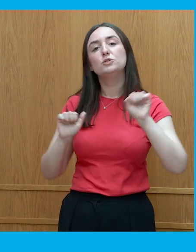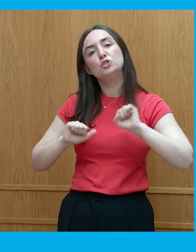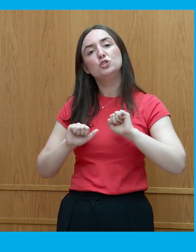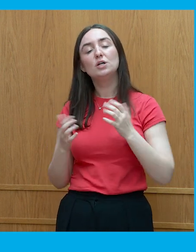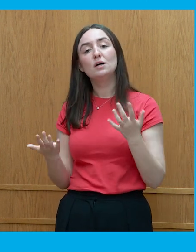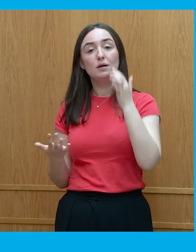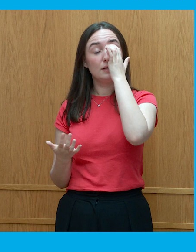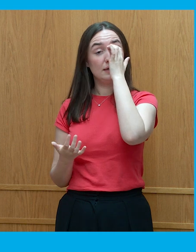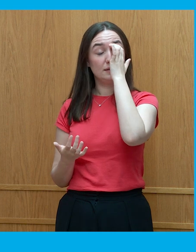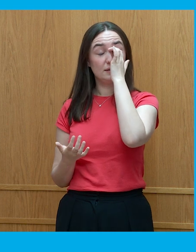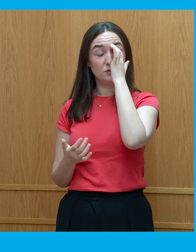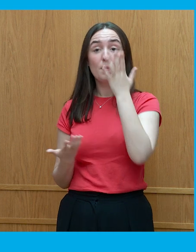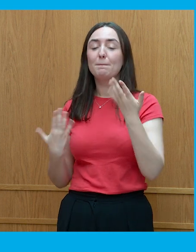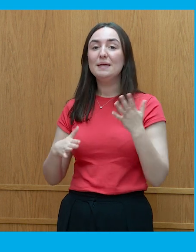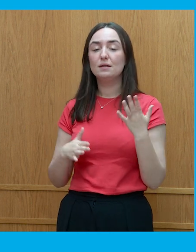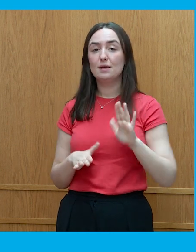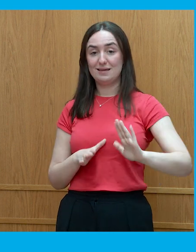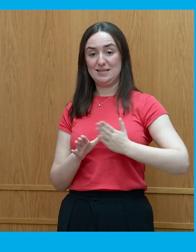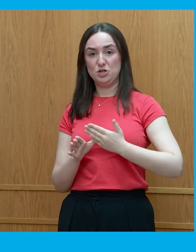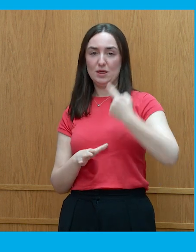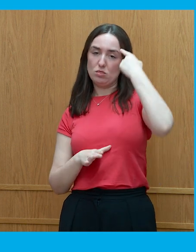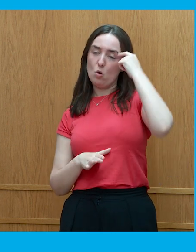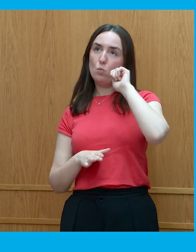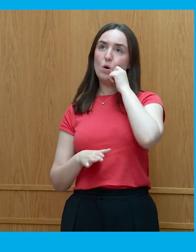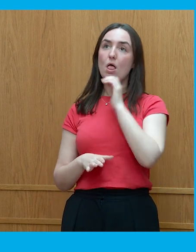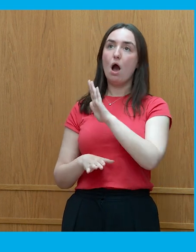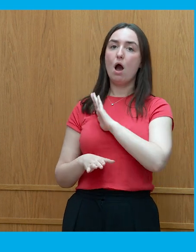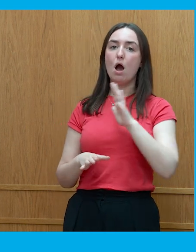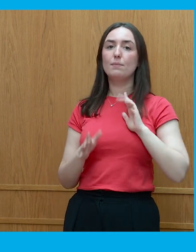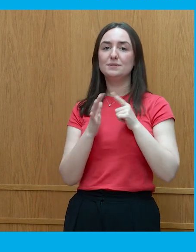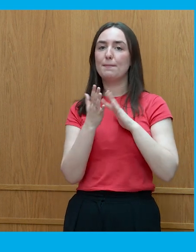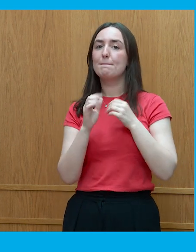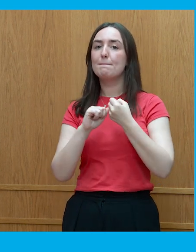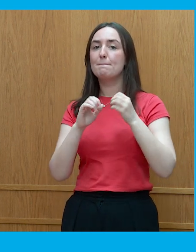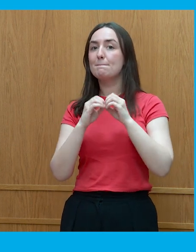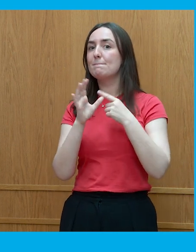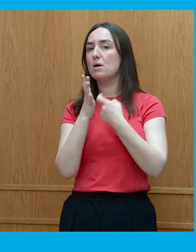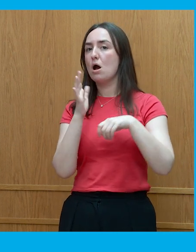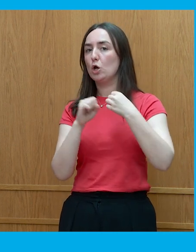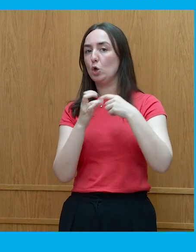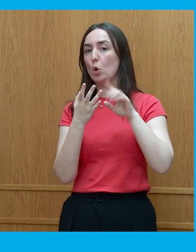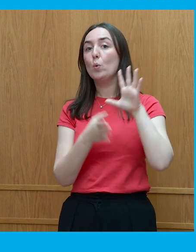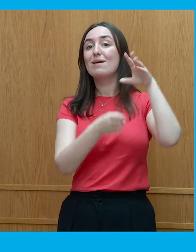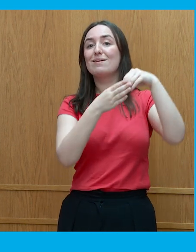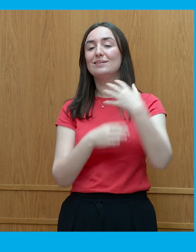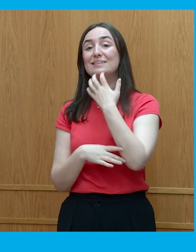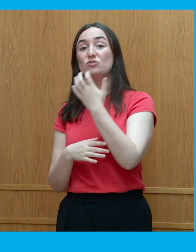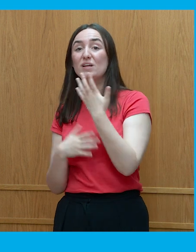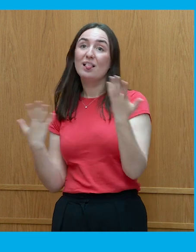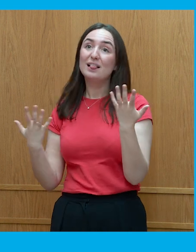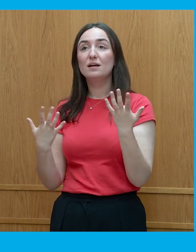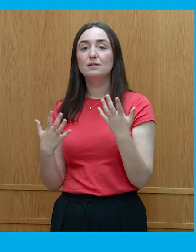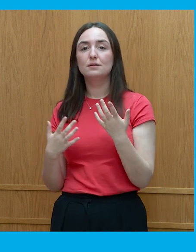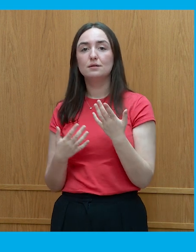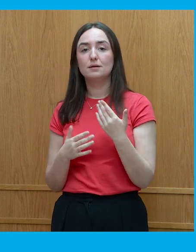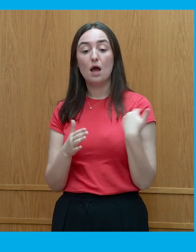There was some suggestion that she was going to have an arms embargo in Israel, and then she said that's not the case. So until she gives a sit-down